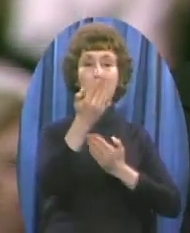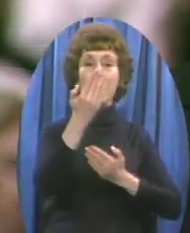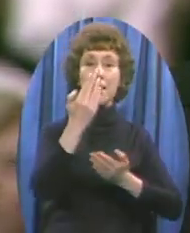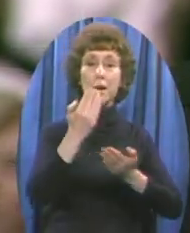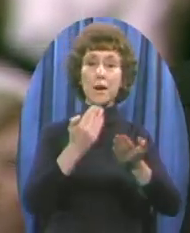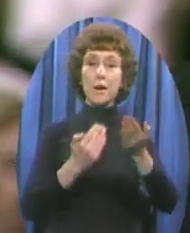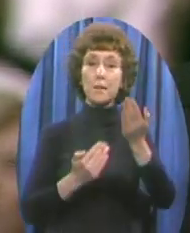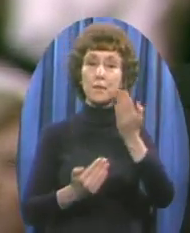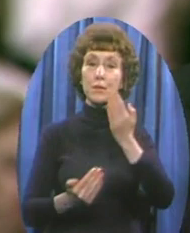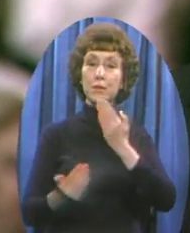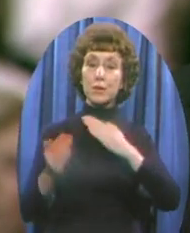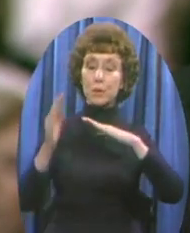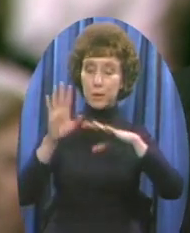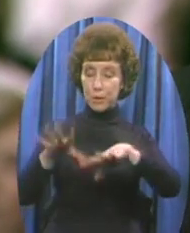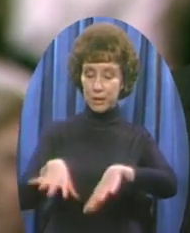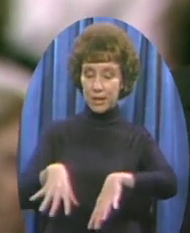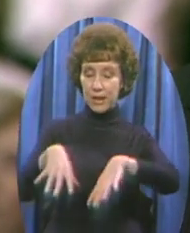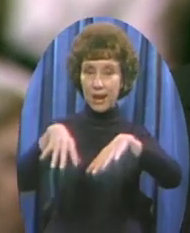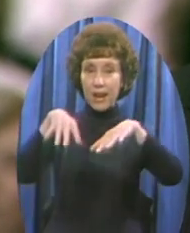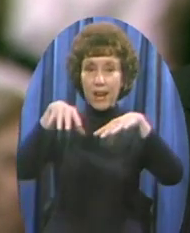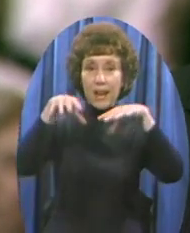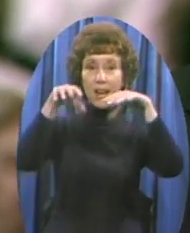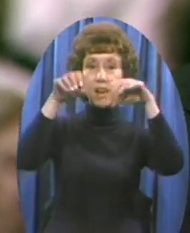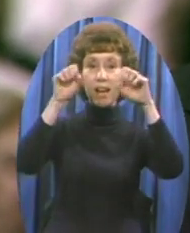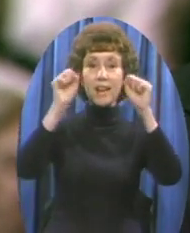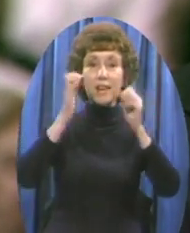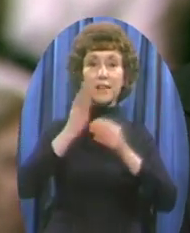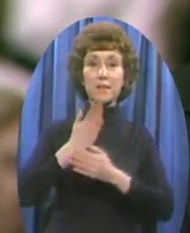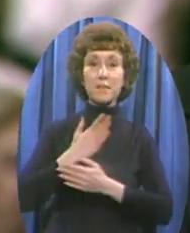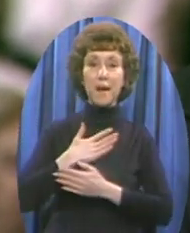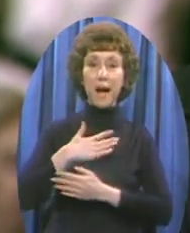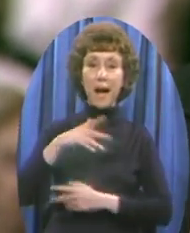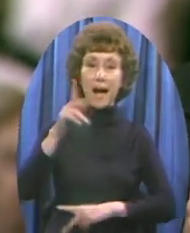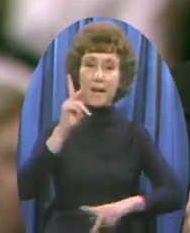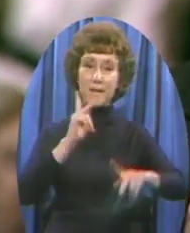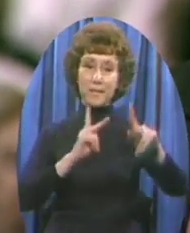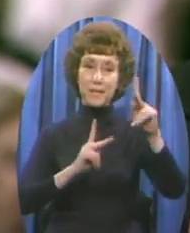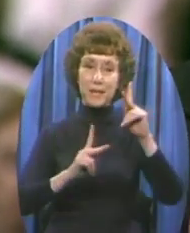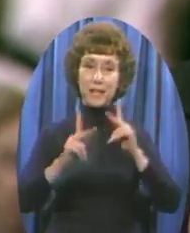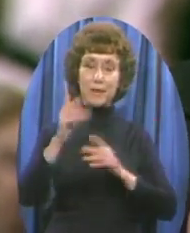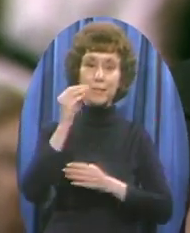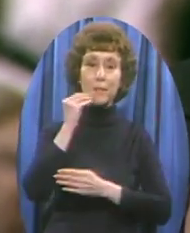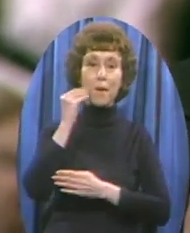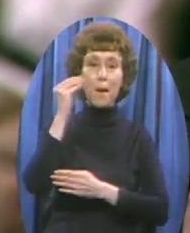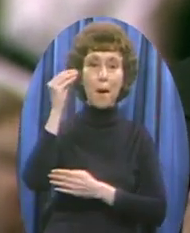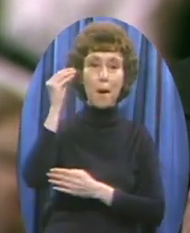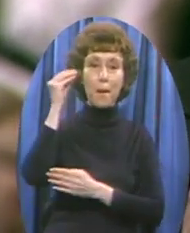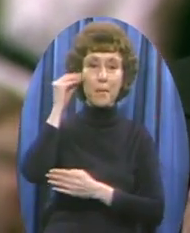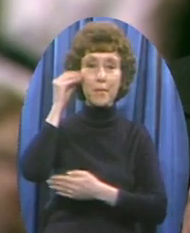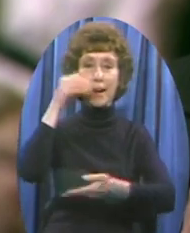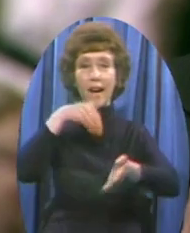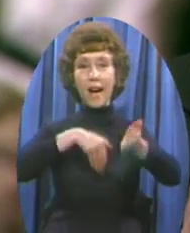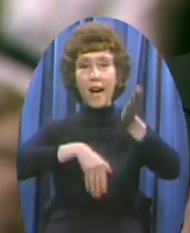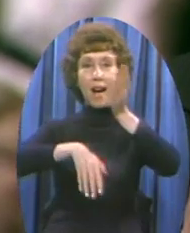Come to take my people